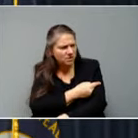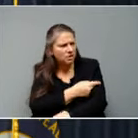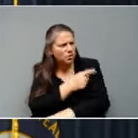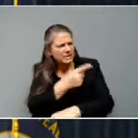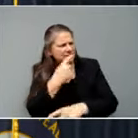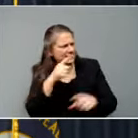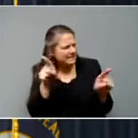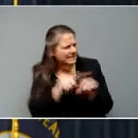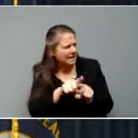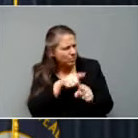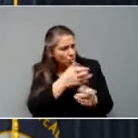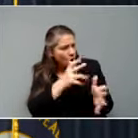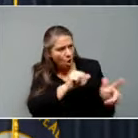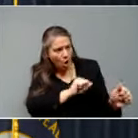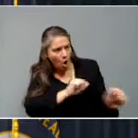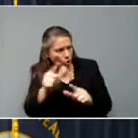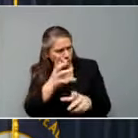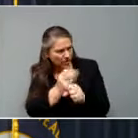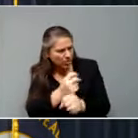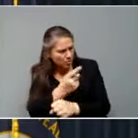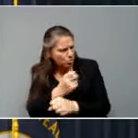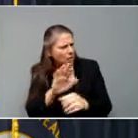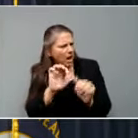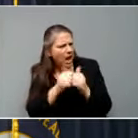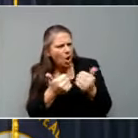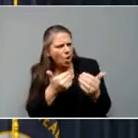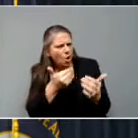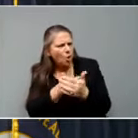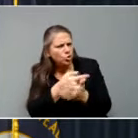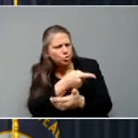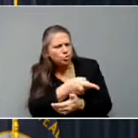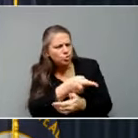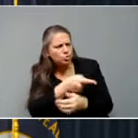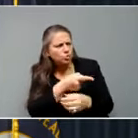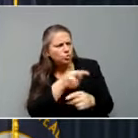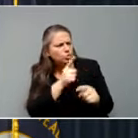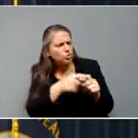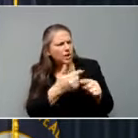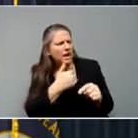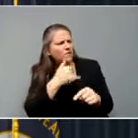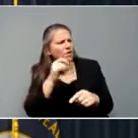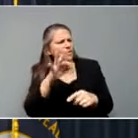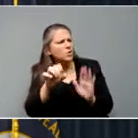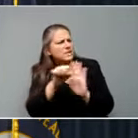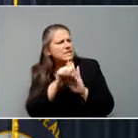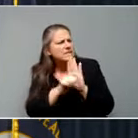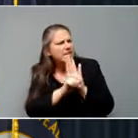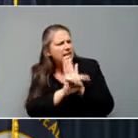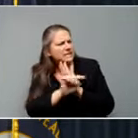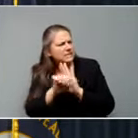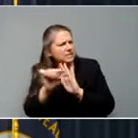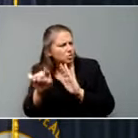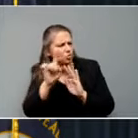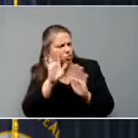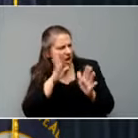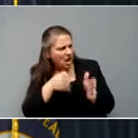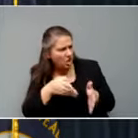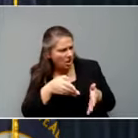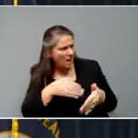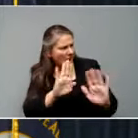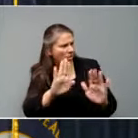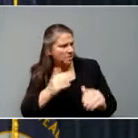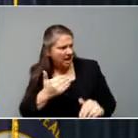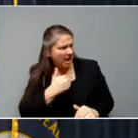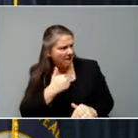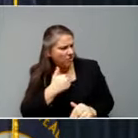that you'd like everyone to get them. How close are you to falling in line with the few states who are just going to go ahead and allow them now? And